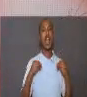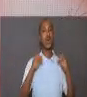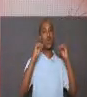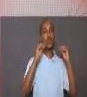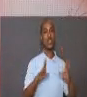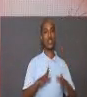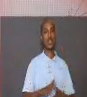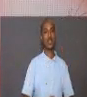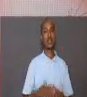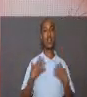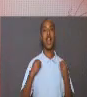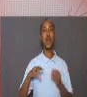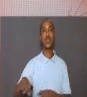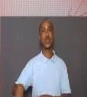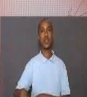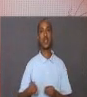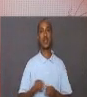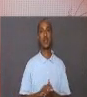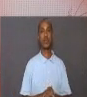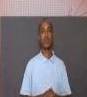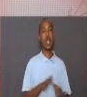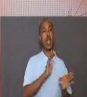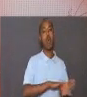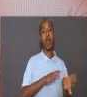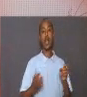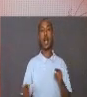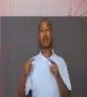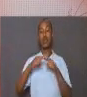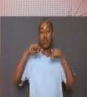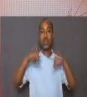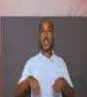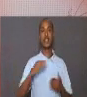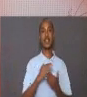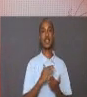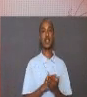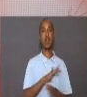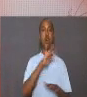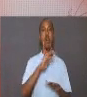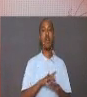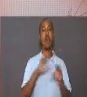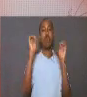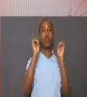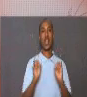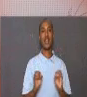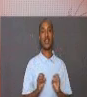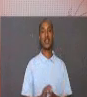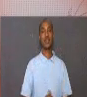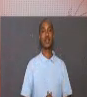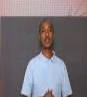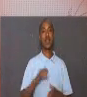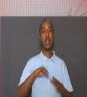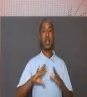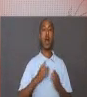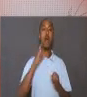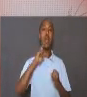Hello, teacher. Hello, students. Welcome to today's lesson on oxides. In